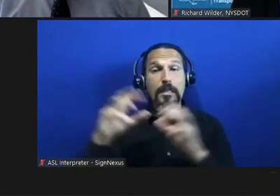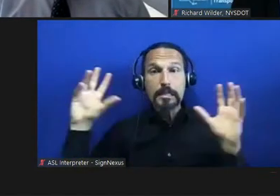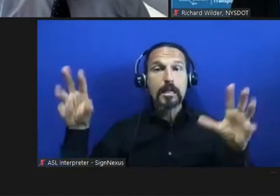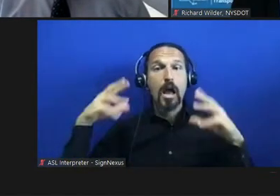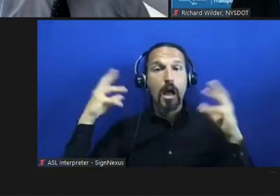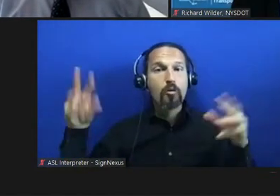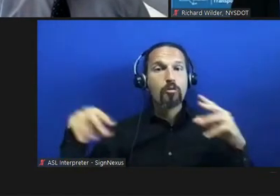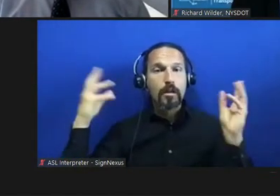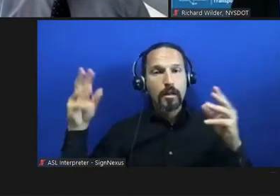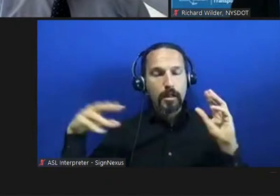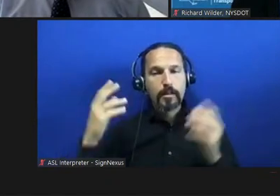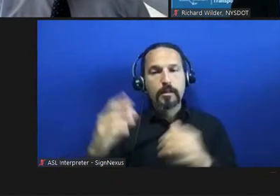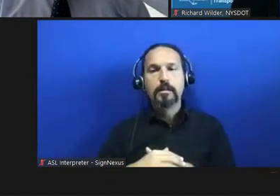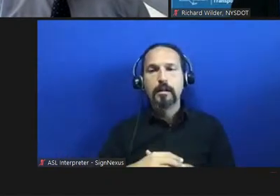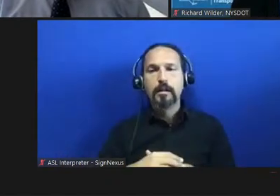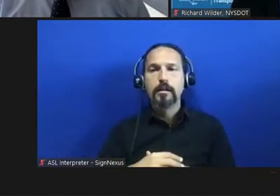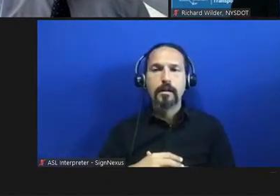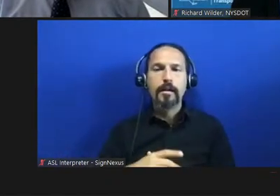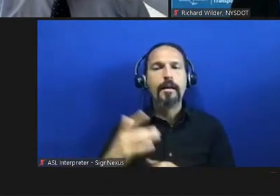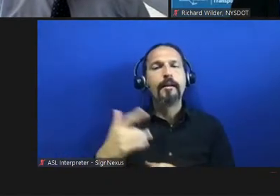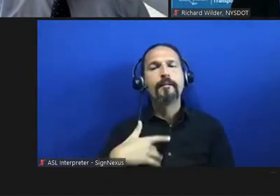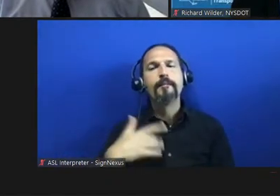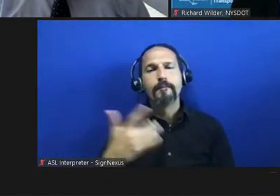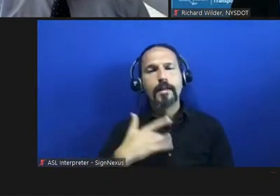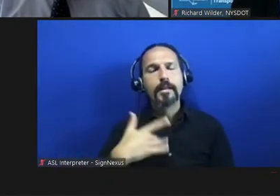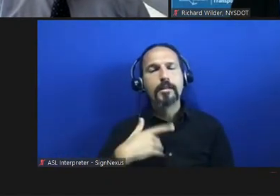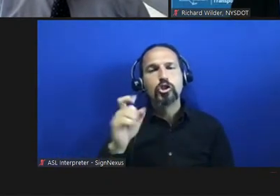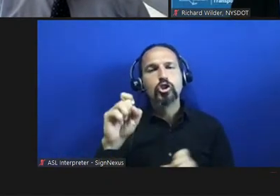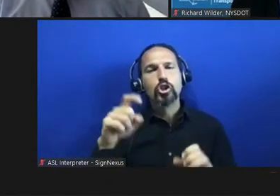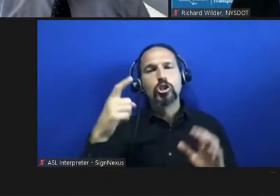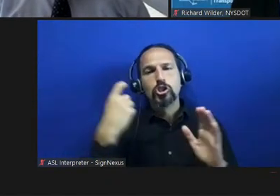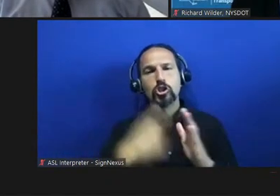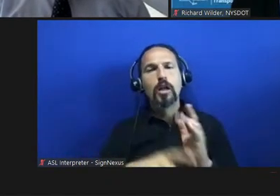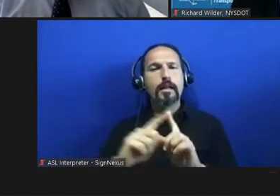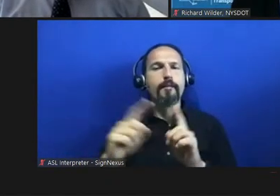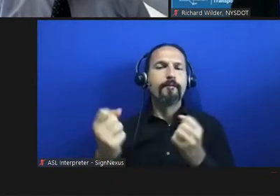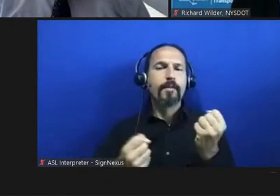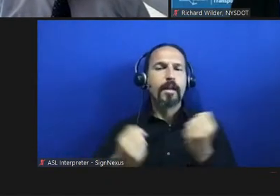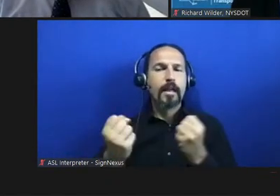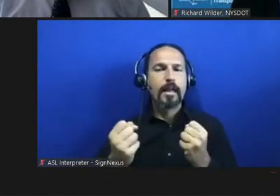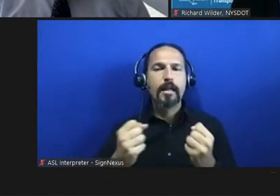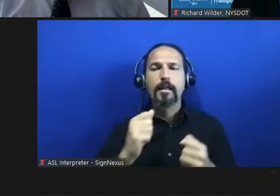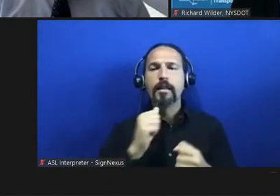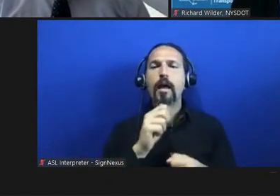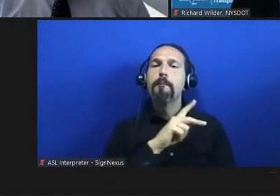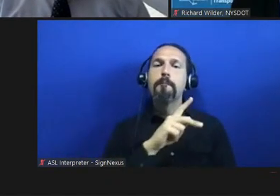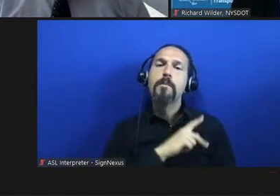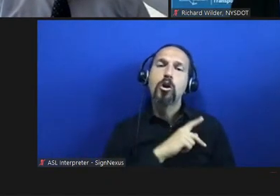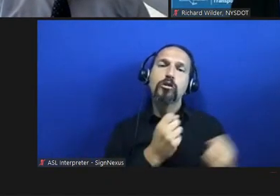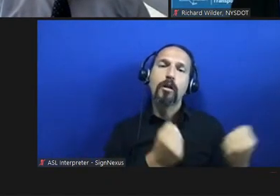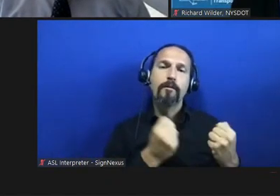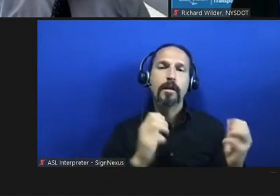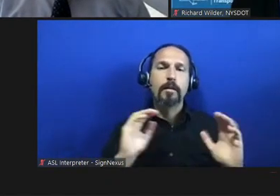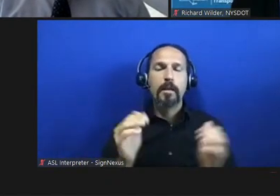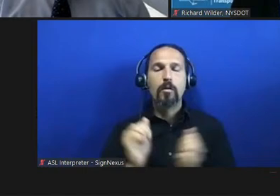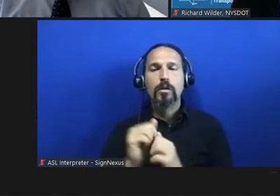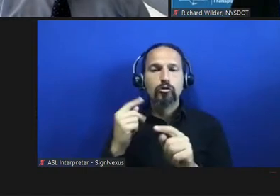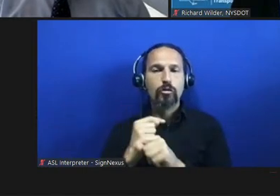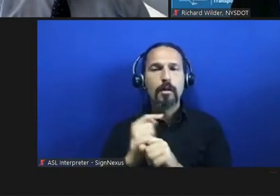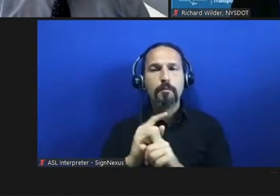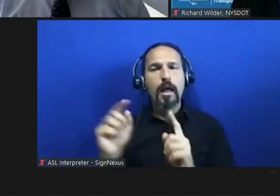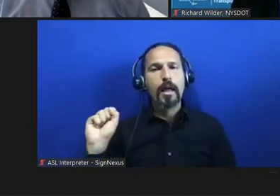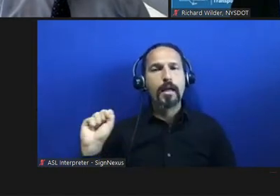off I think we should additionally consider charging different Vehicles not just personal vehicles uh versus trucks but like